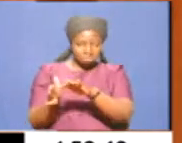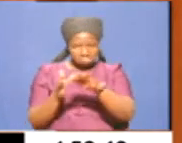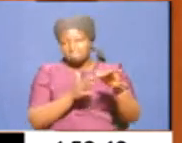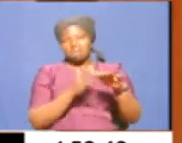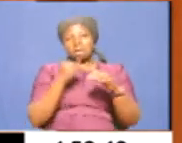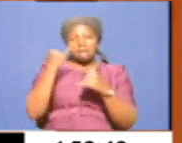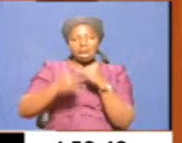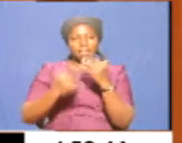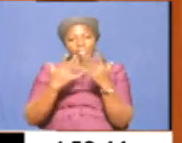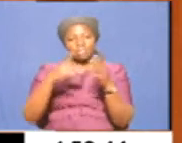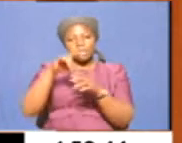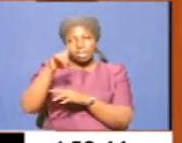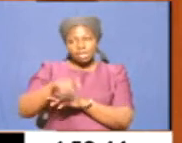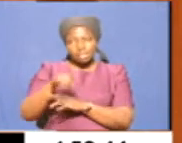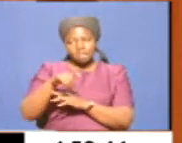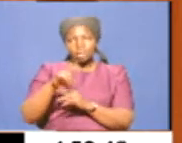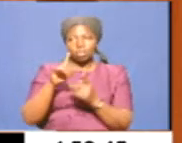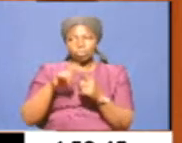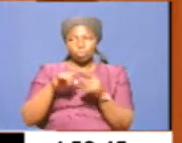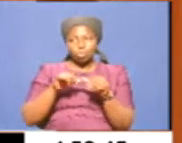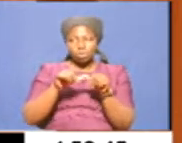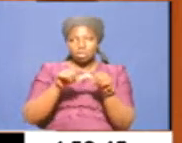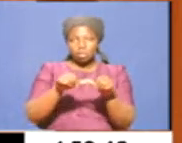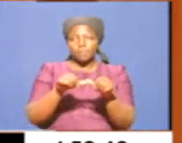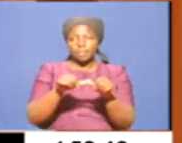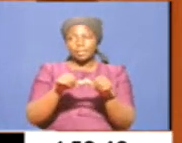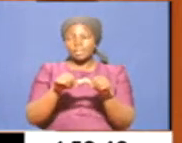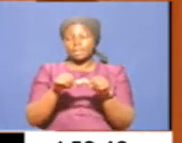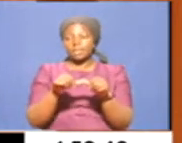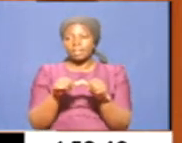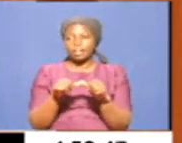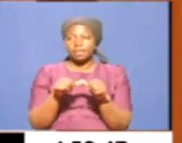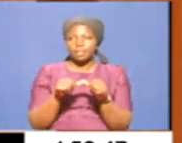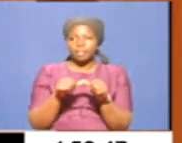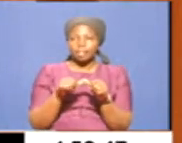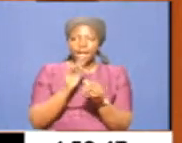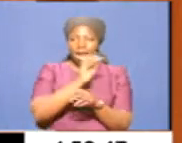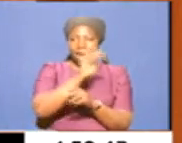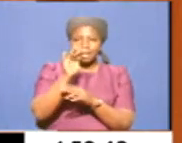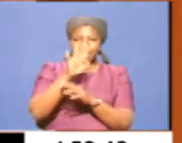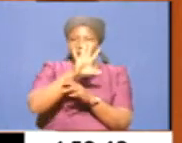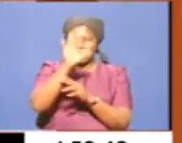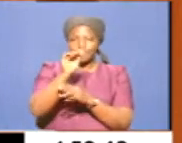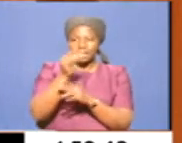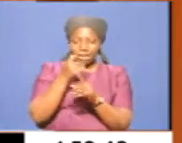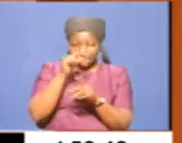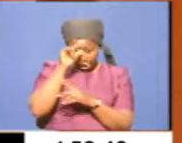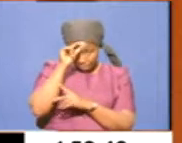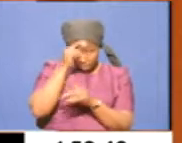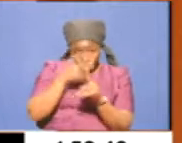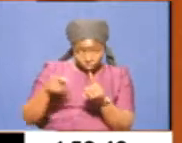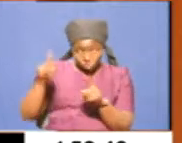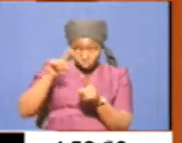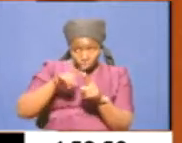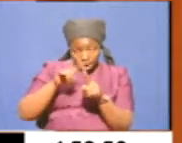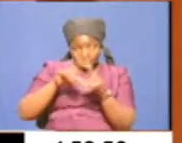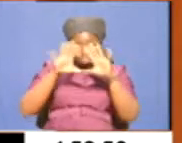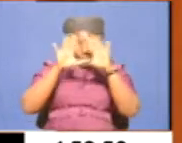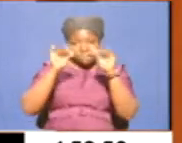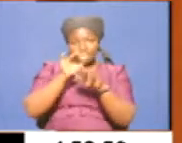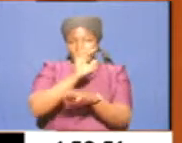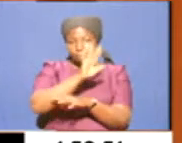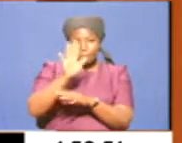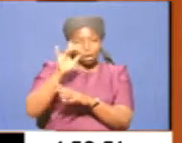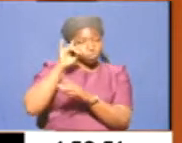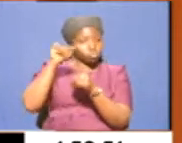to continue to implore African governments to increase their budgetary allocation towards agriculture and just get rid